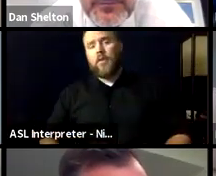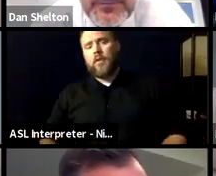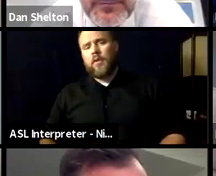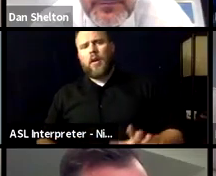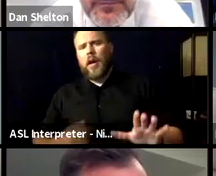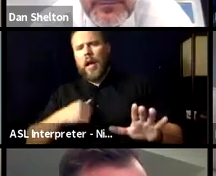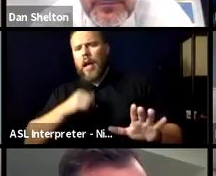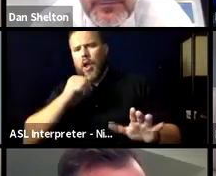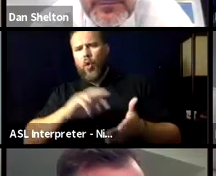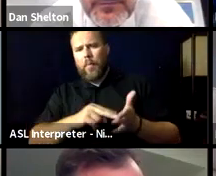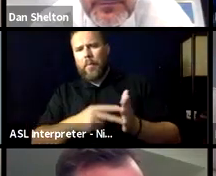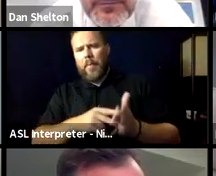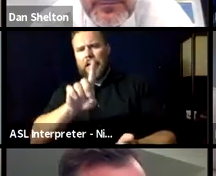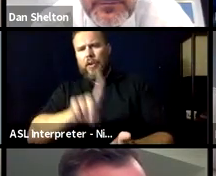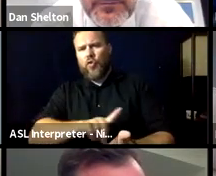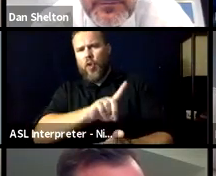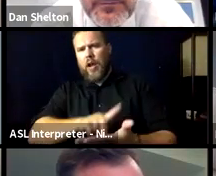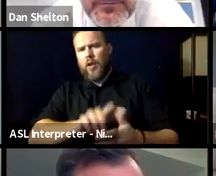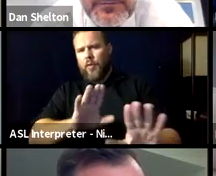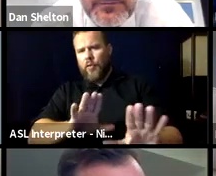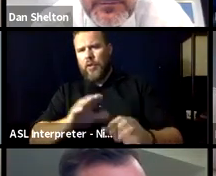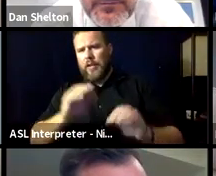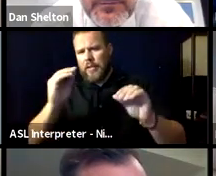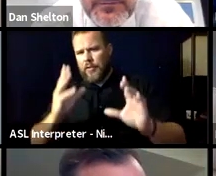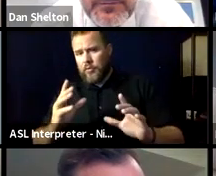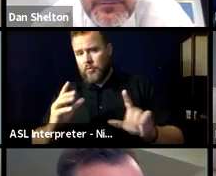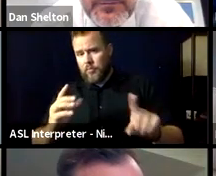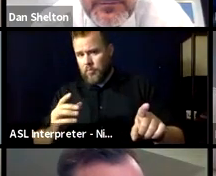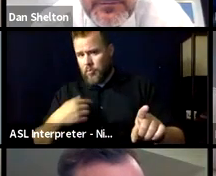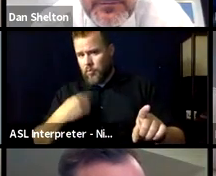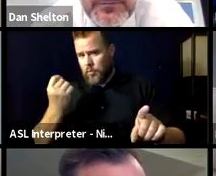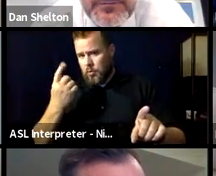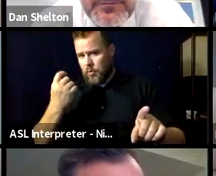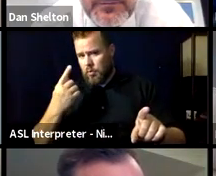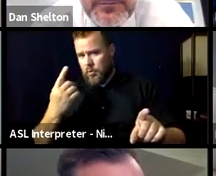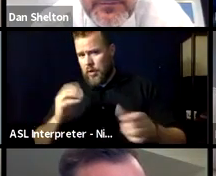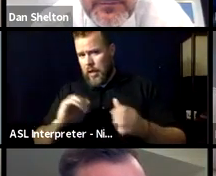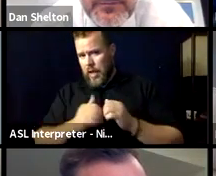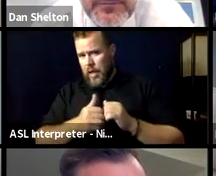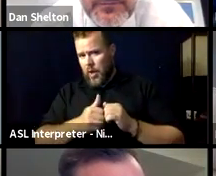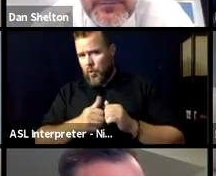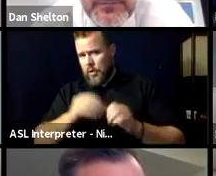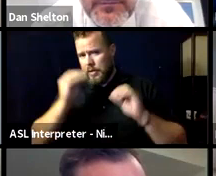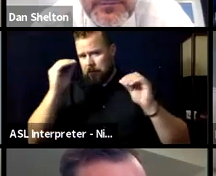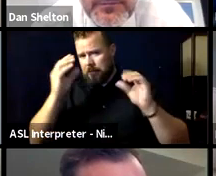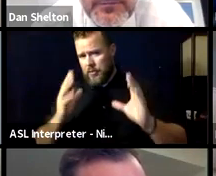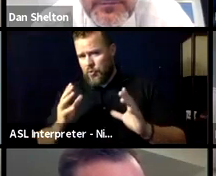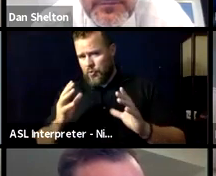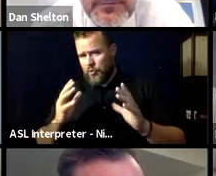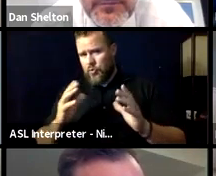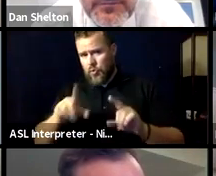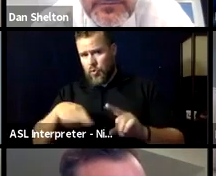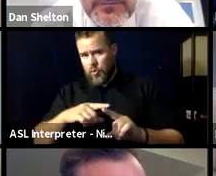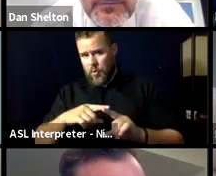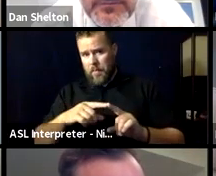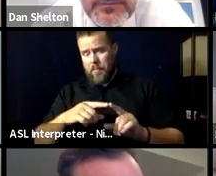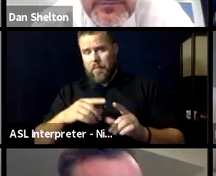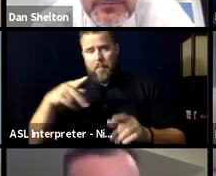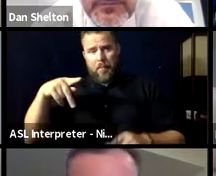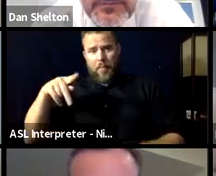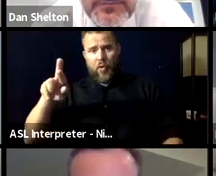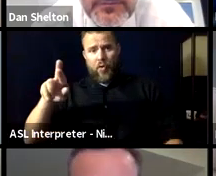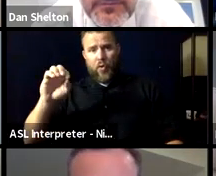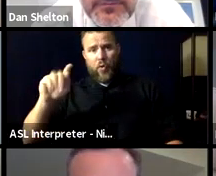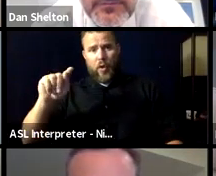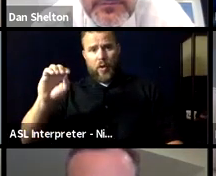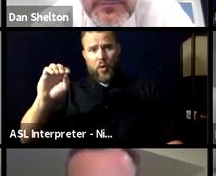our teachers, but are we going to make sure that teachers understand a protocol that says once you're tested, you need